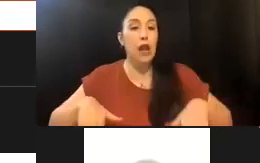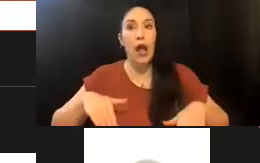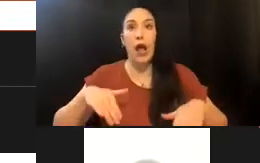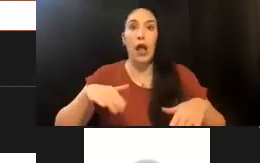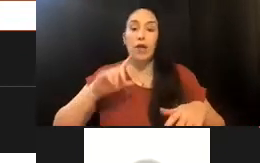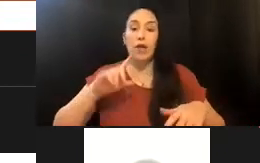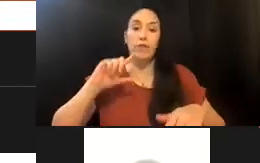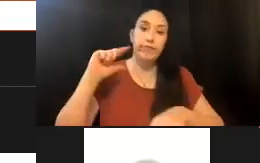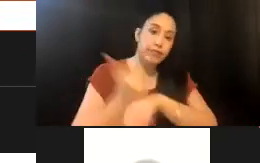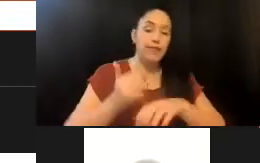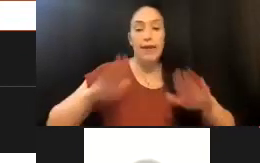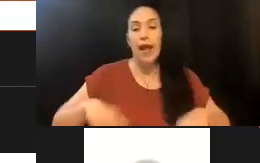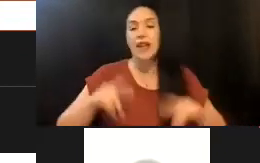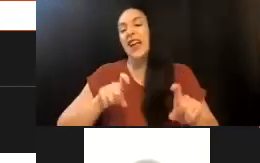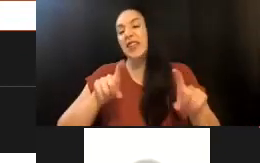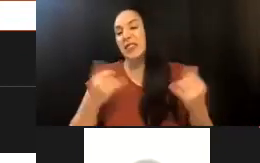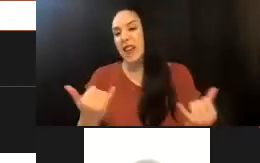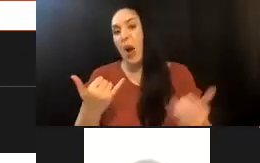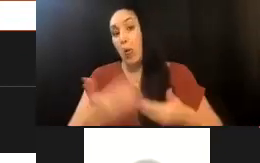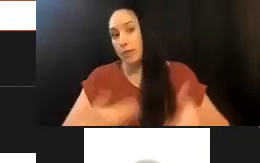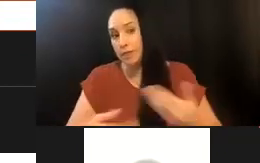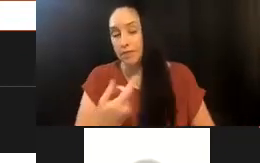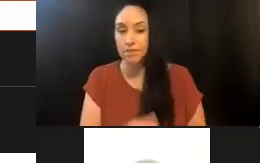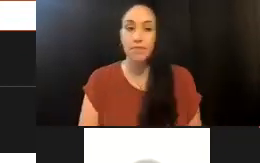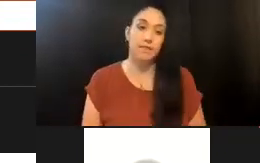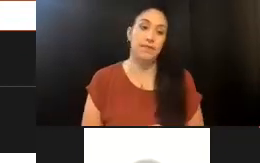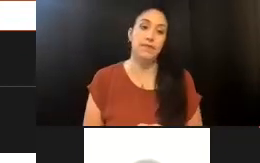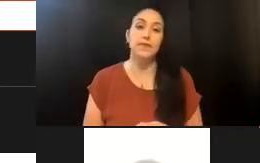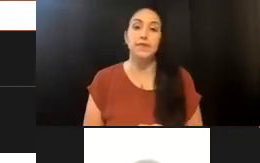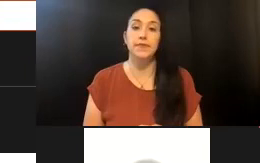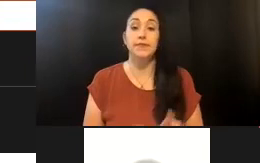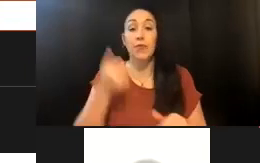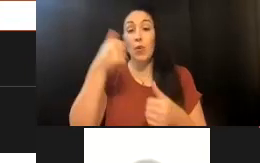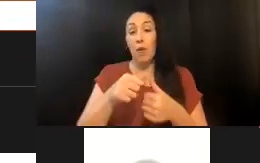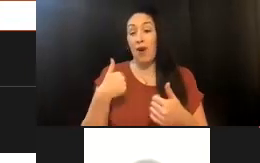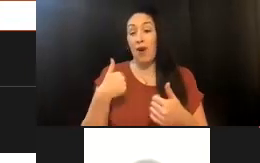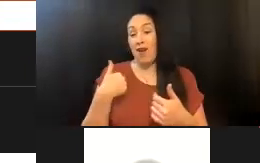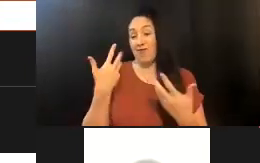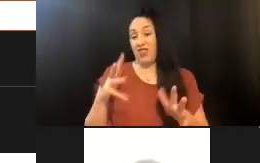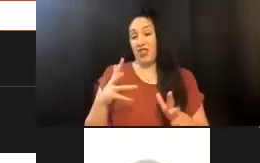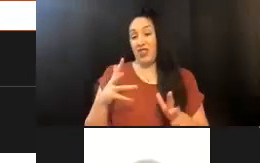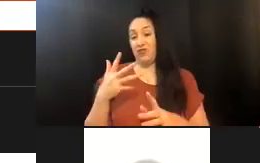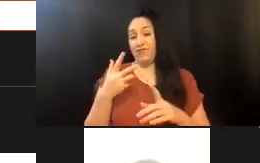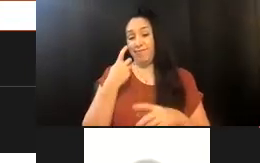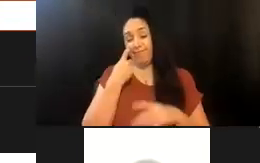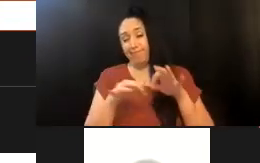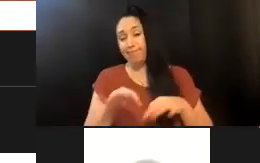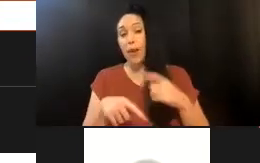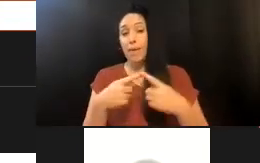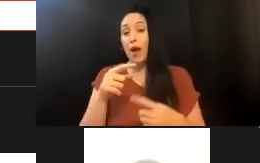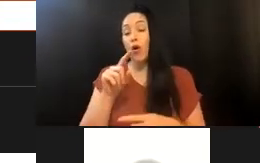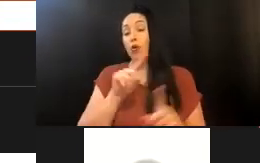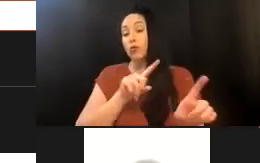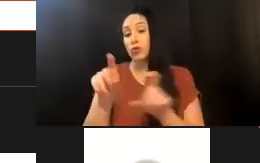road. So I talked a moment ago about doing the surveys. So what surveys are we talking about? There's multiple surveys